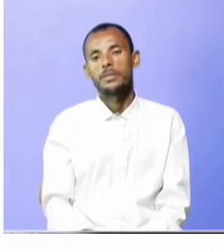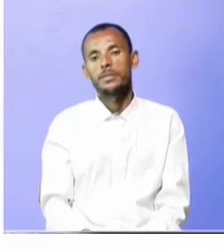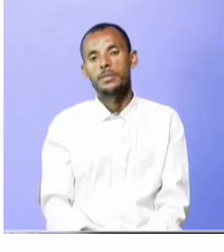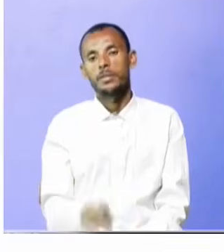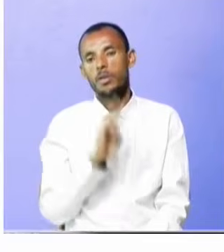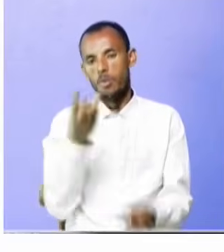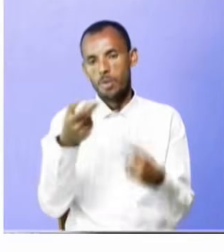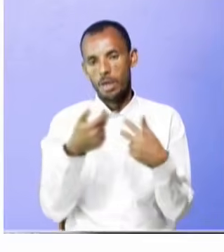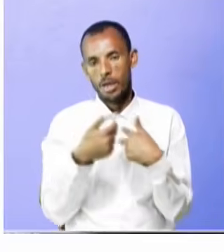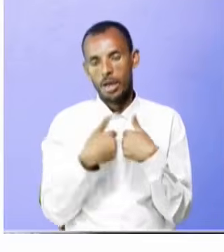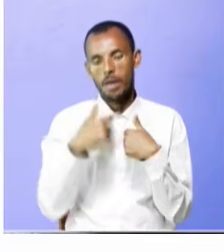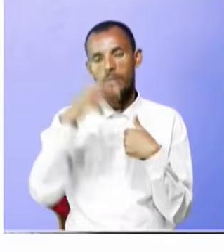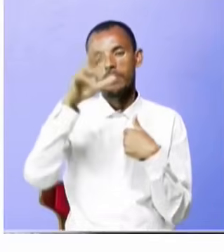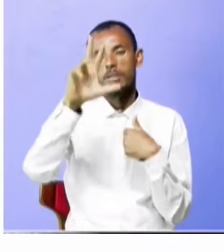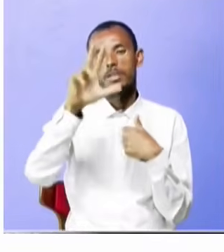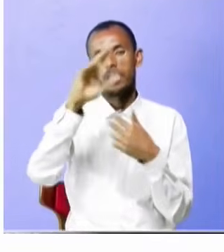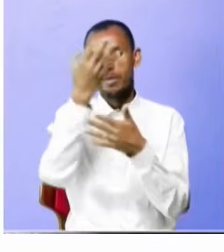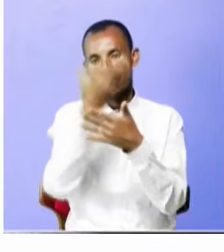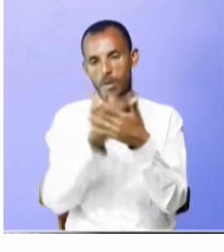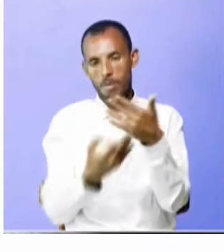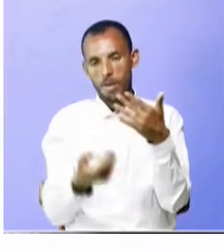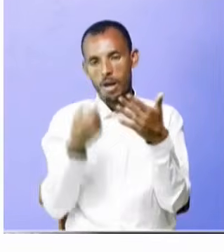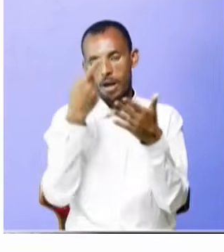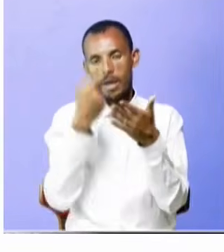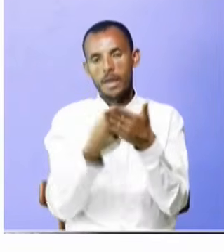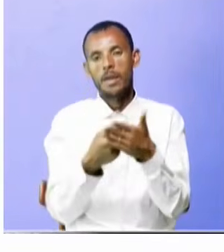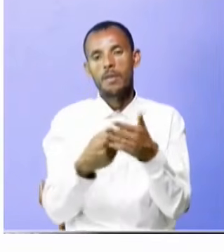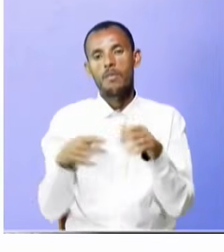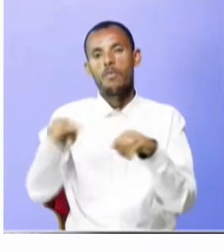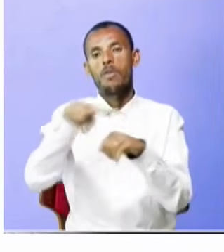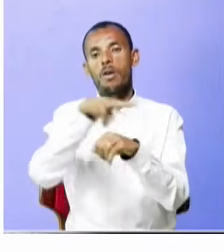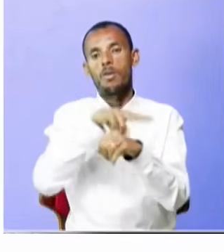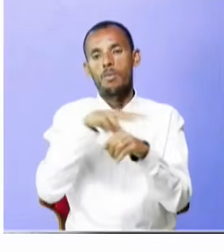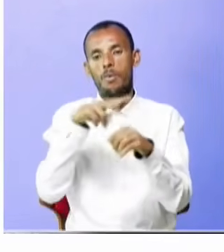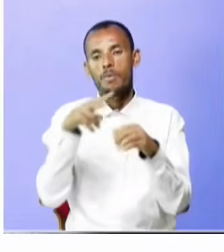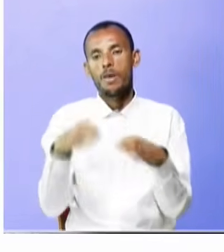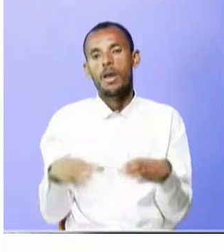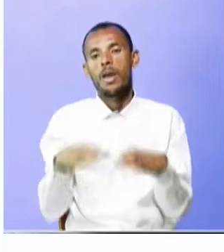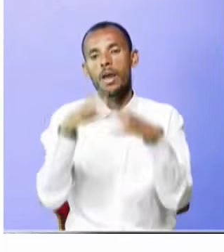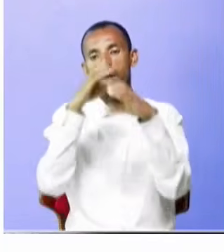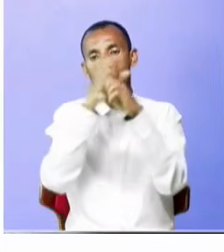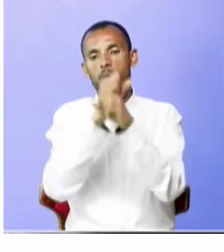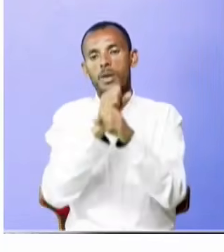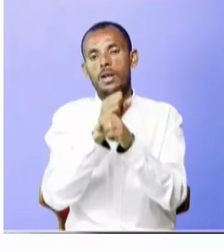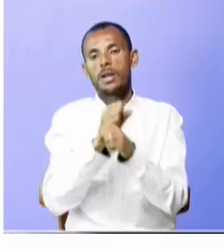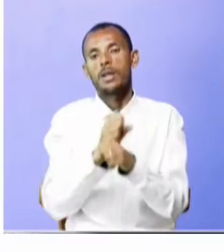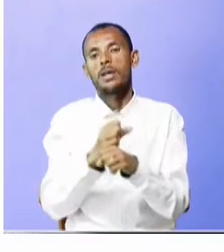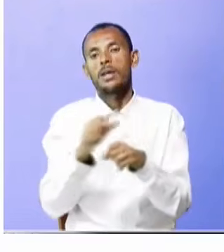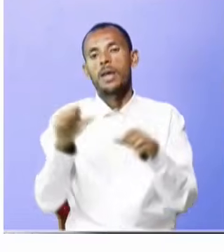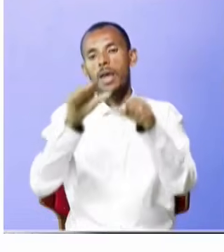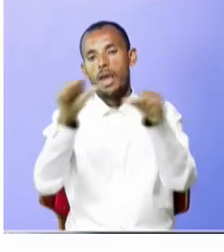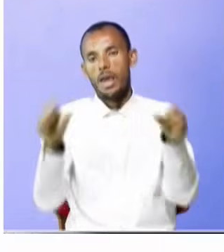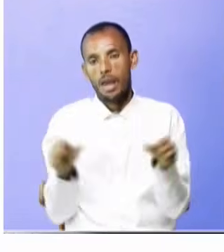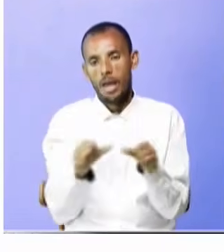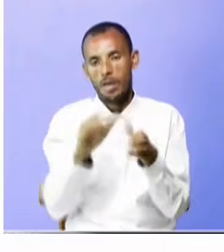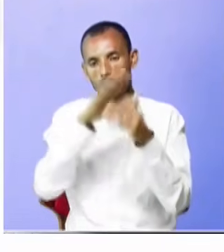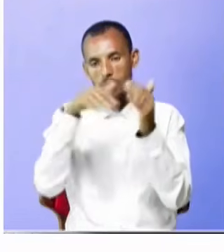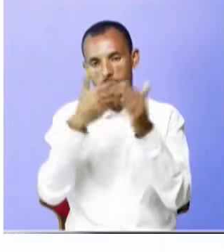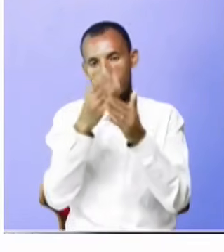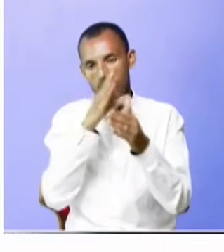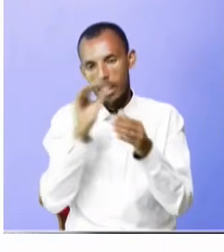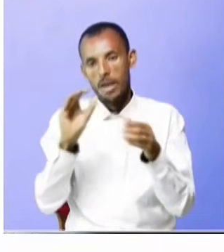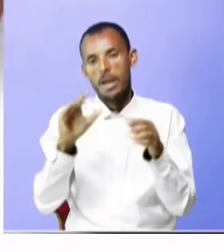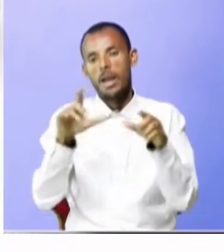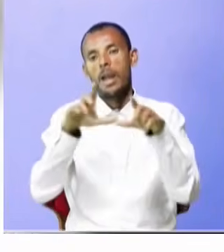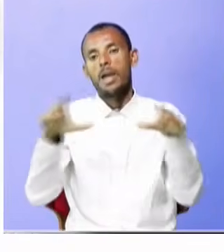we have three formulas here: volume of a cone and the surface areas, the two surface areas, the